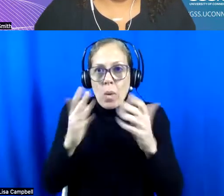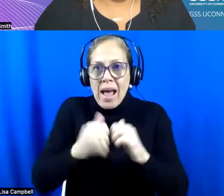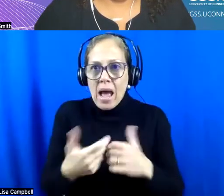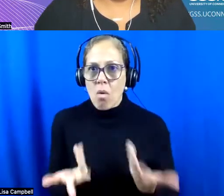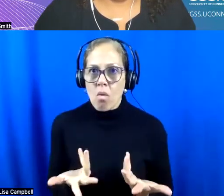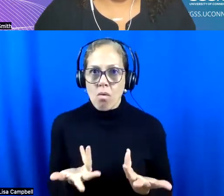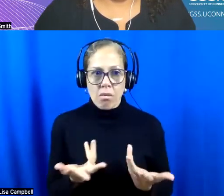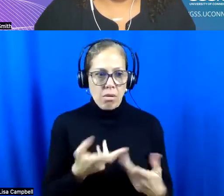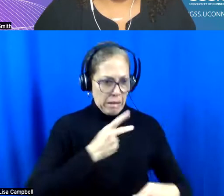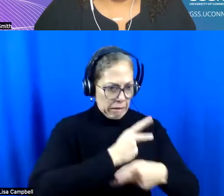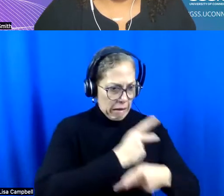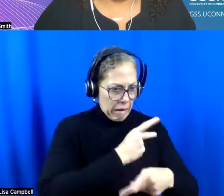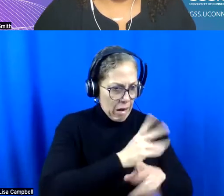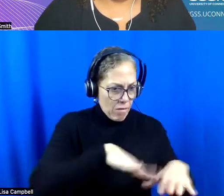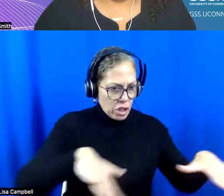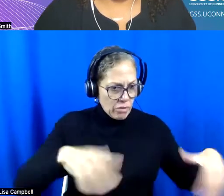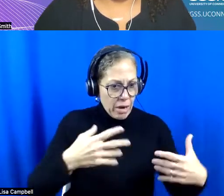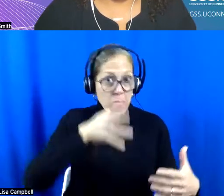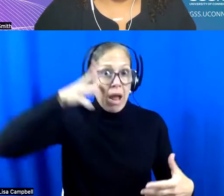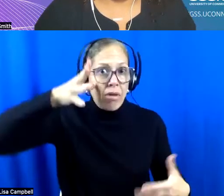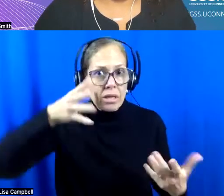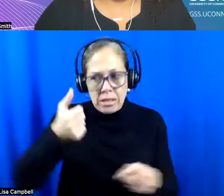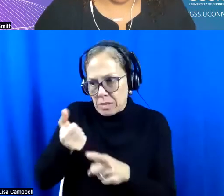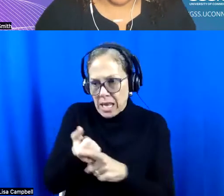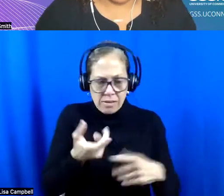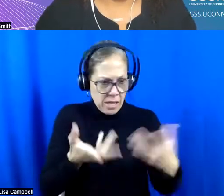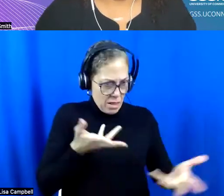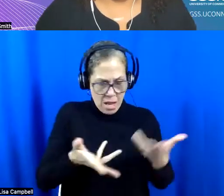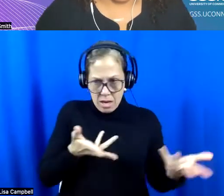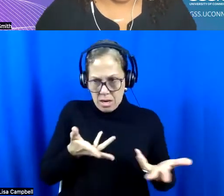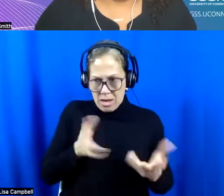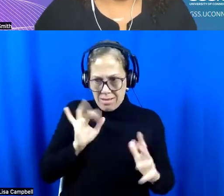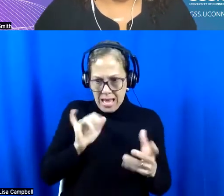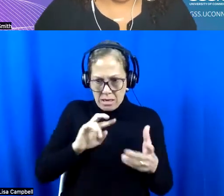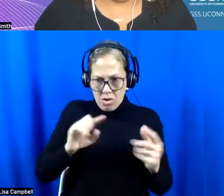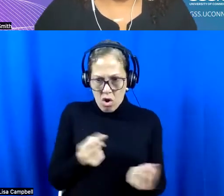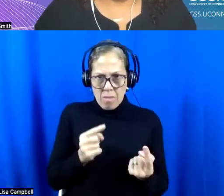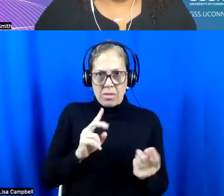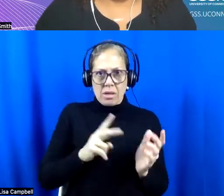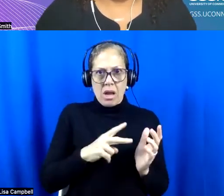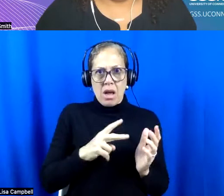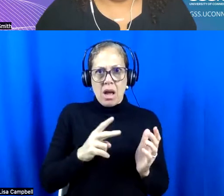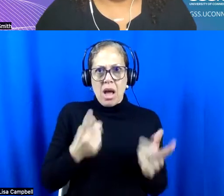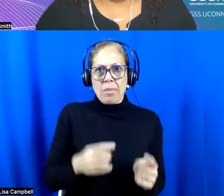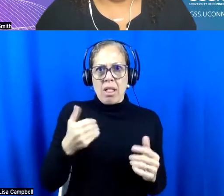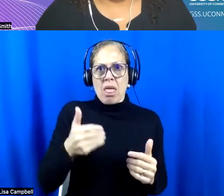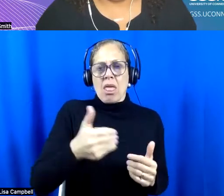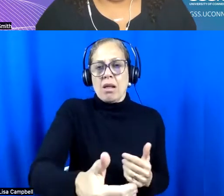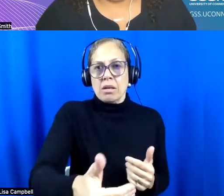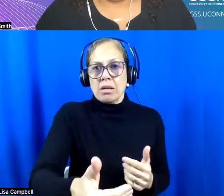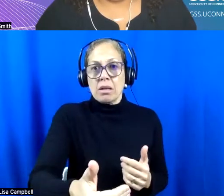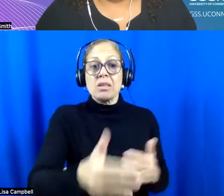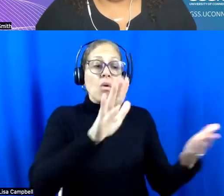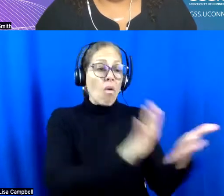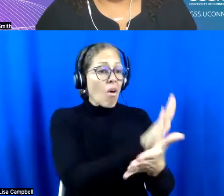probably parenting at some point, and then replicating these forms of harm. So I believe that institutions of higher